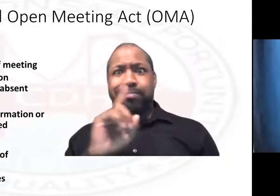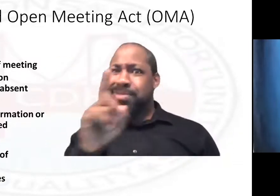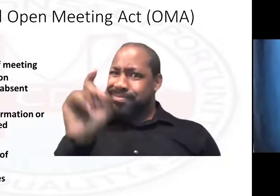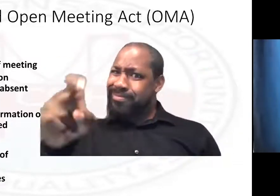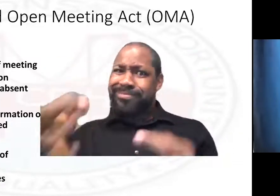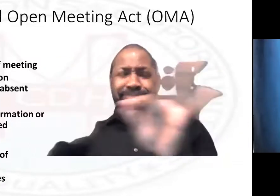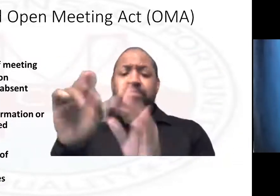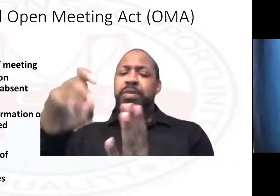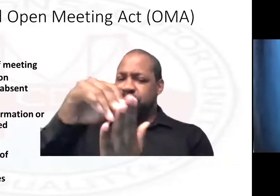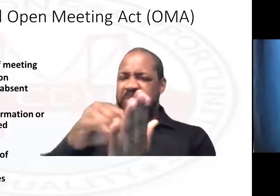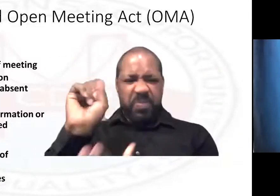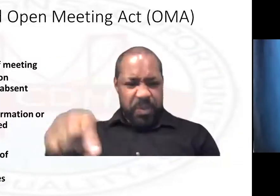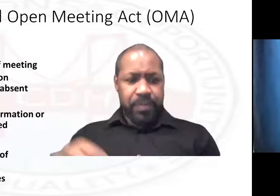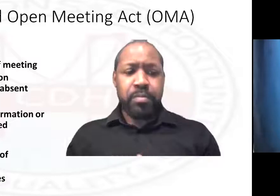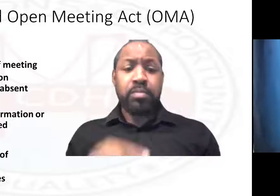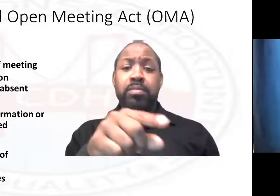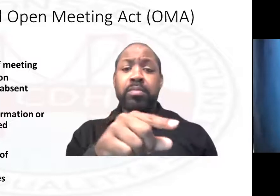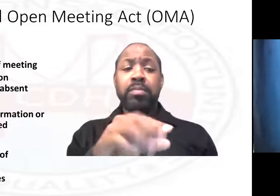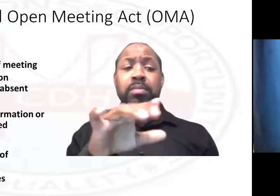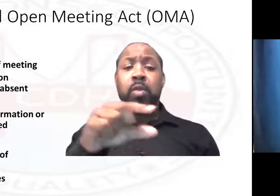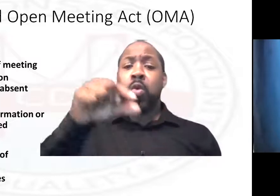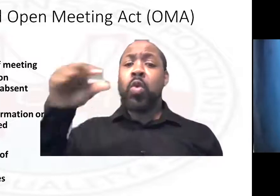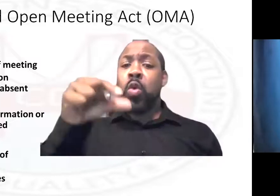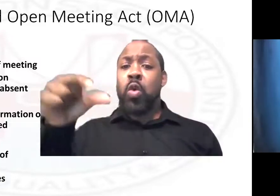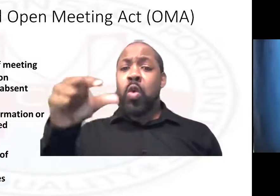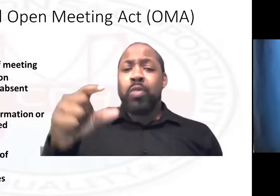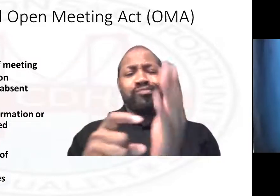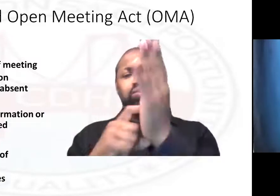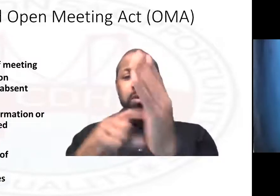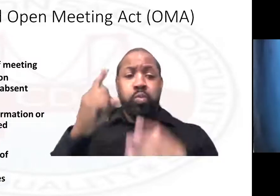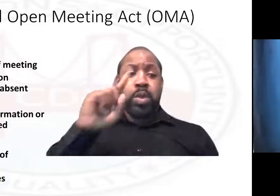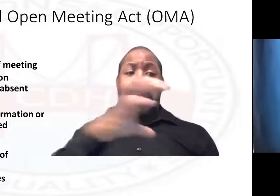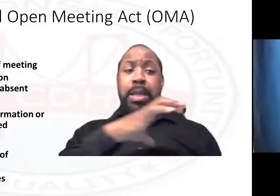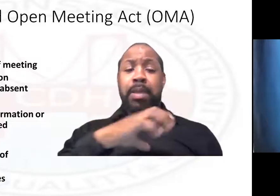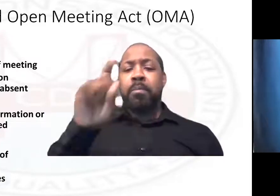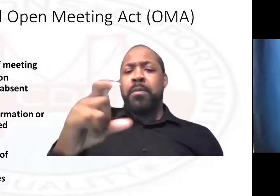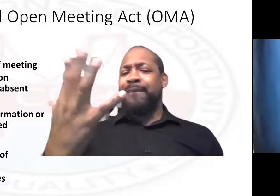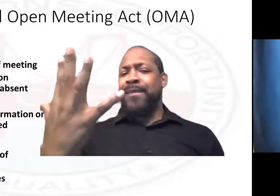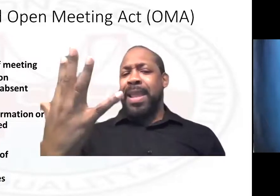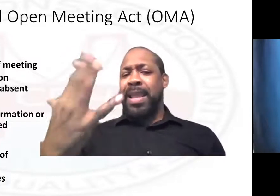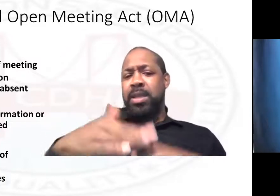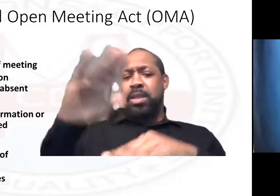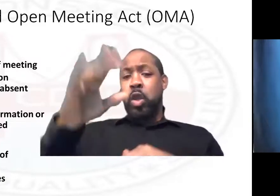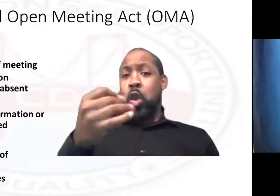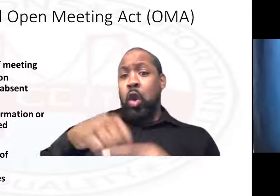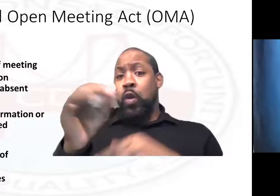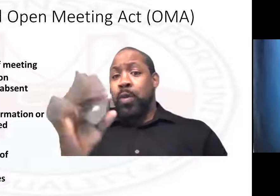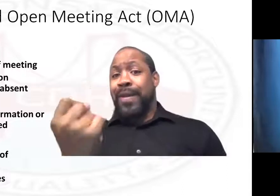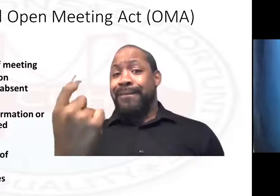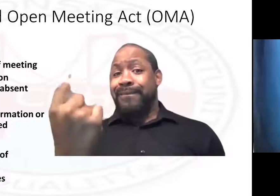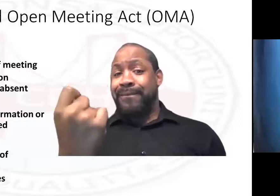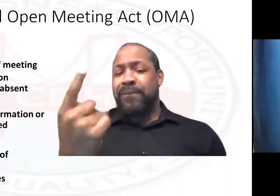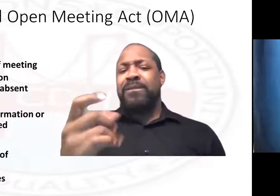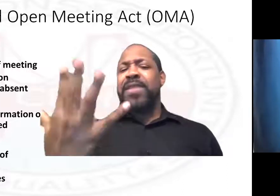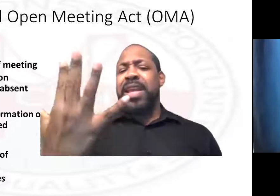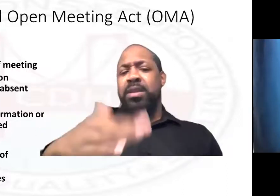Any relevant information has to be noted within the minutes. And a quorum is required. There's 5